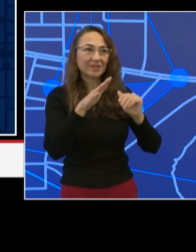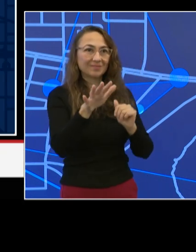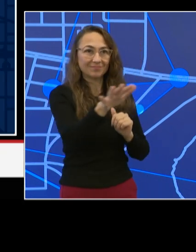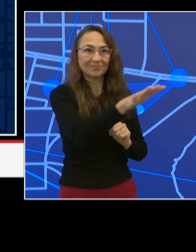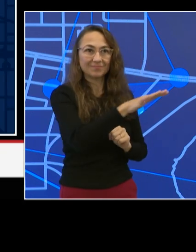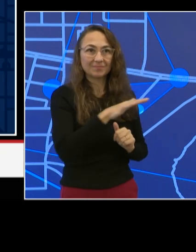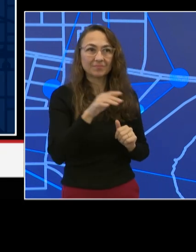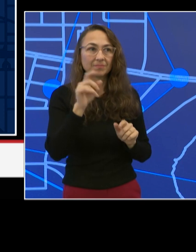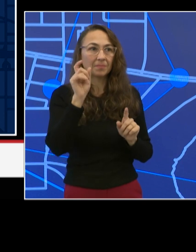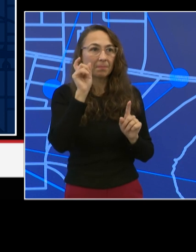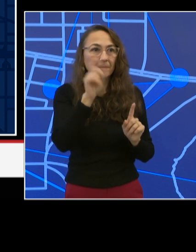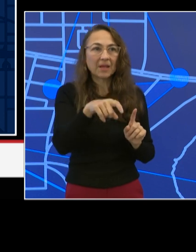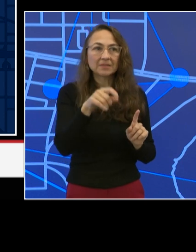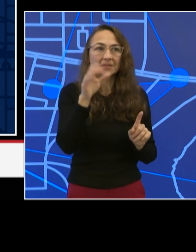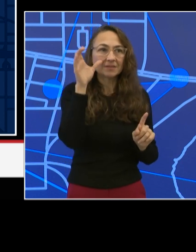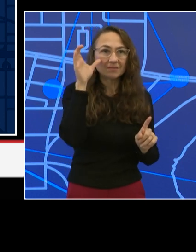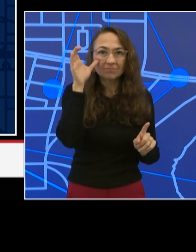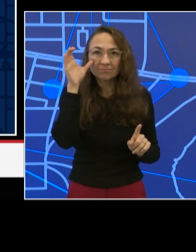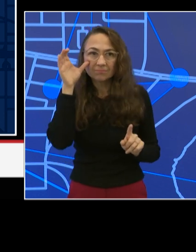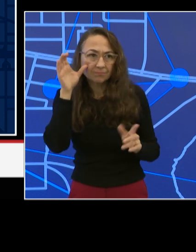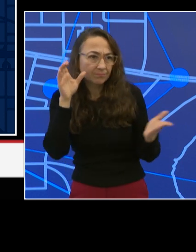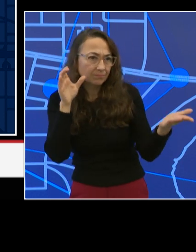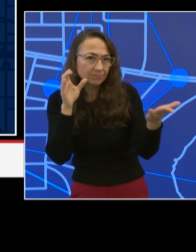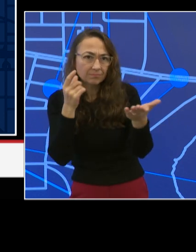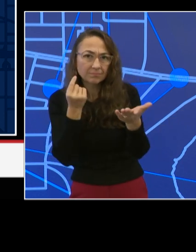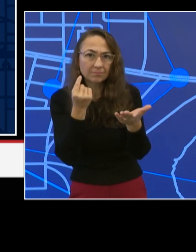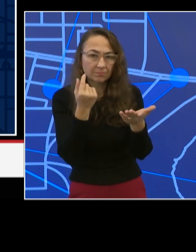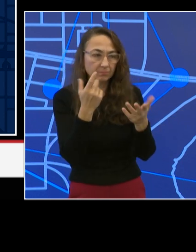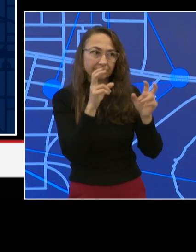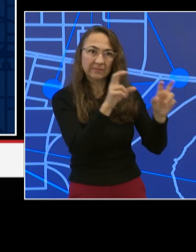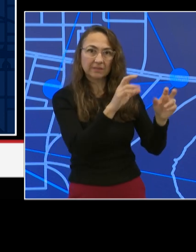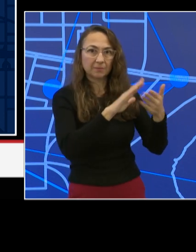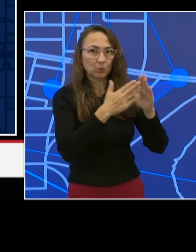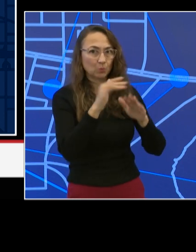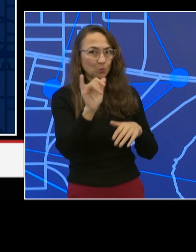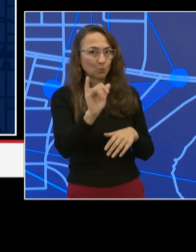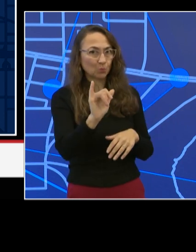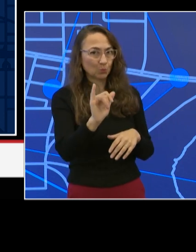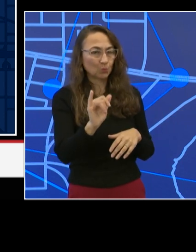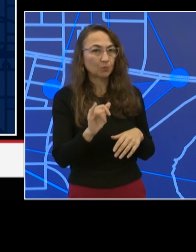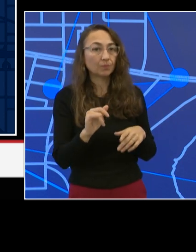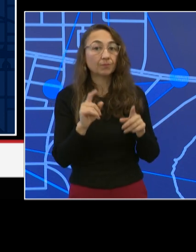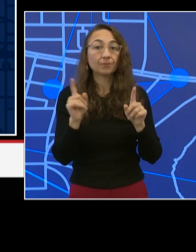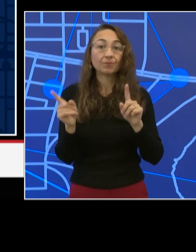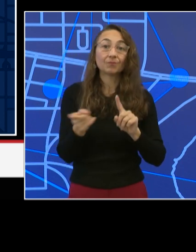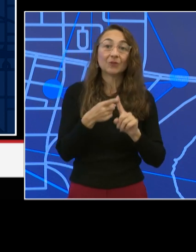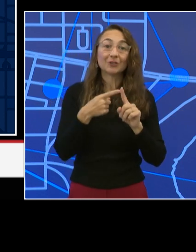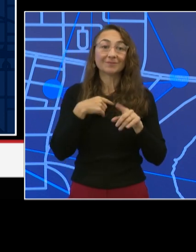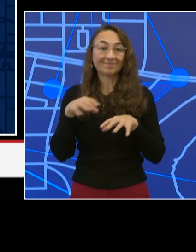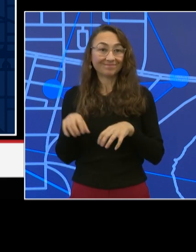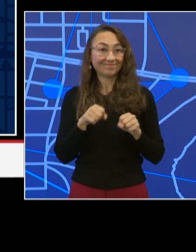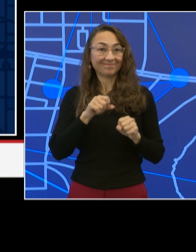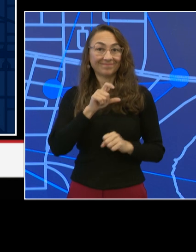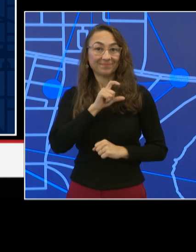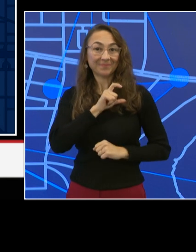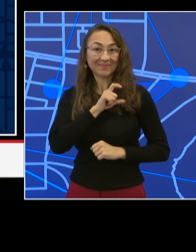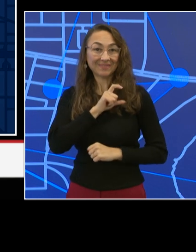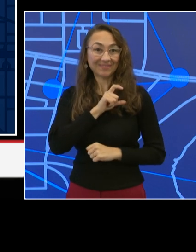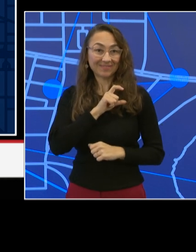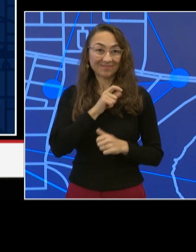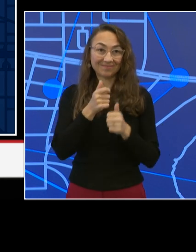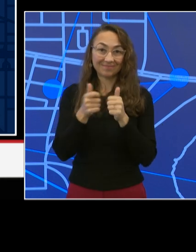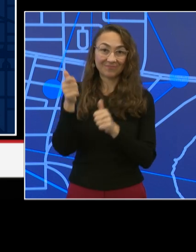and investing in our community. I tasked the team when I first arrived with ensuring that in every single district we would host public